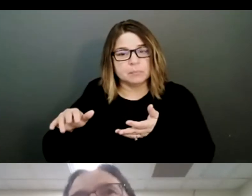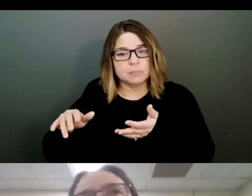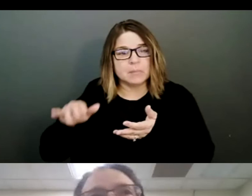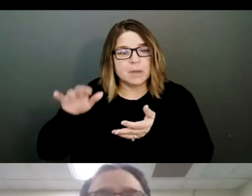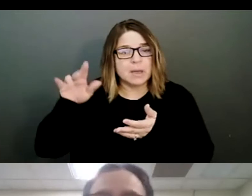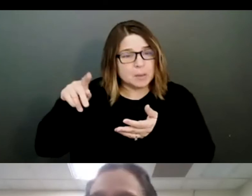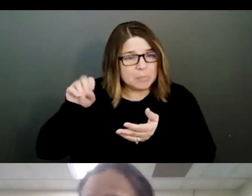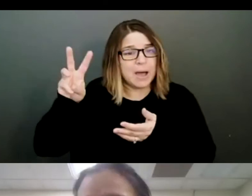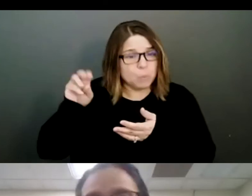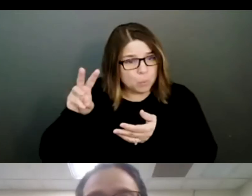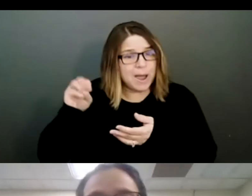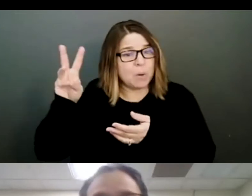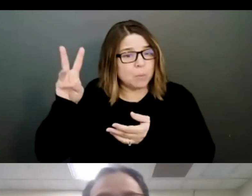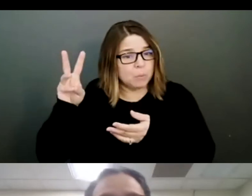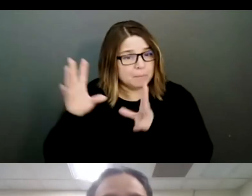powwow,